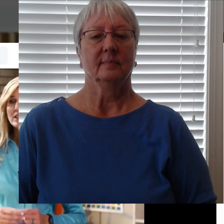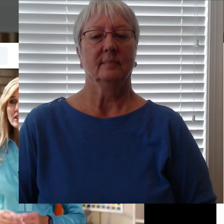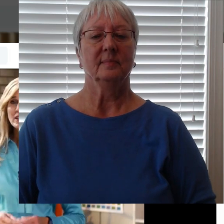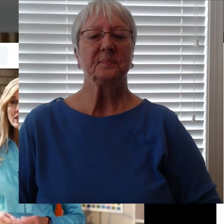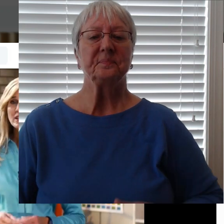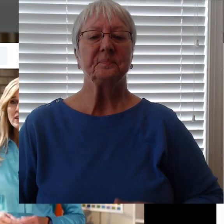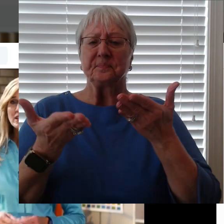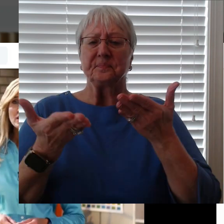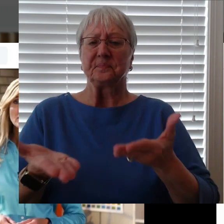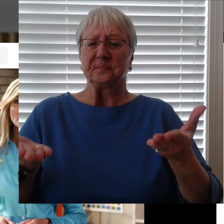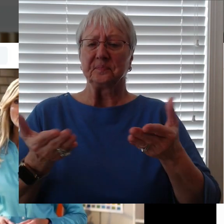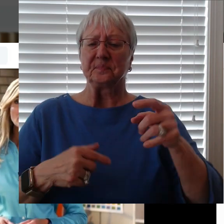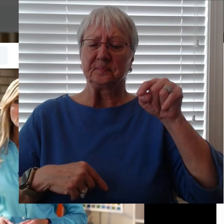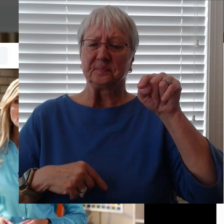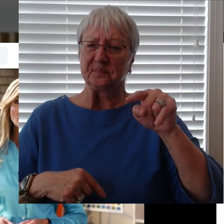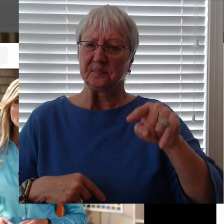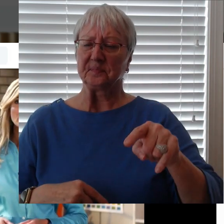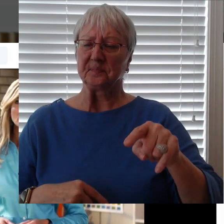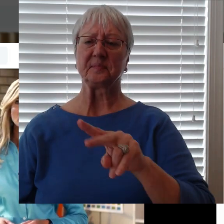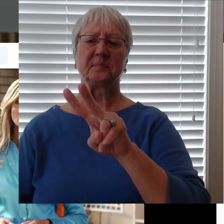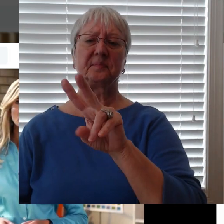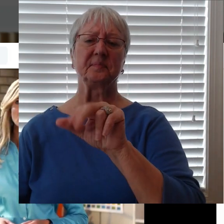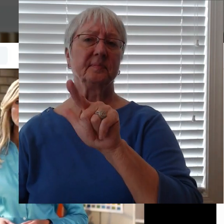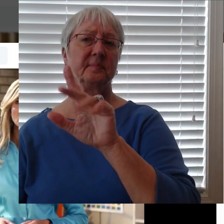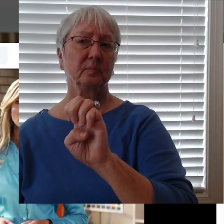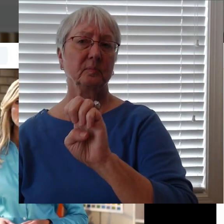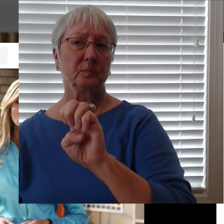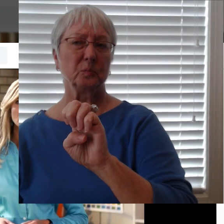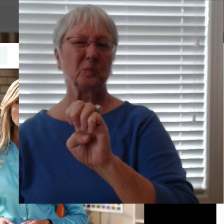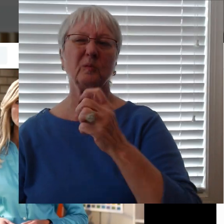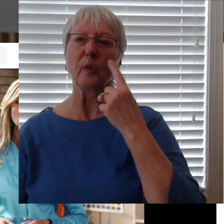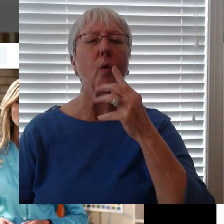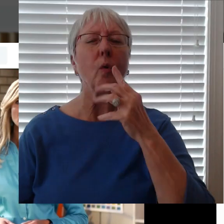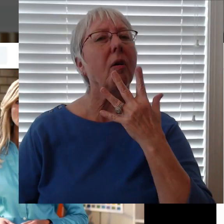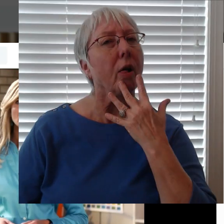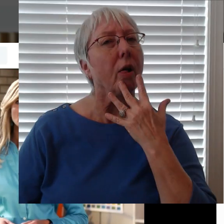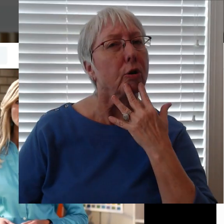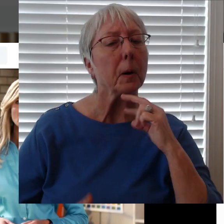but here, value in color refers to the relative lightness